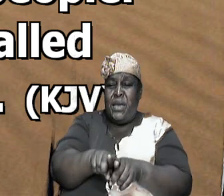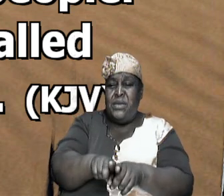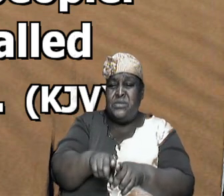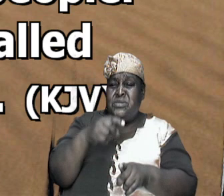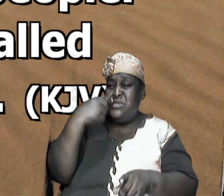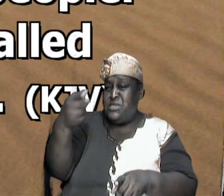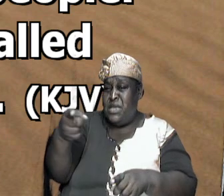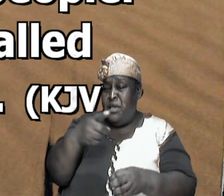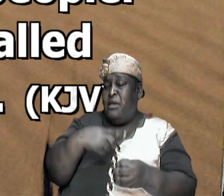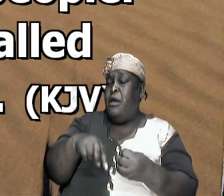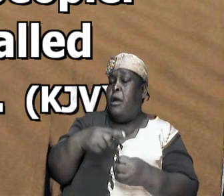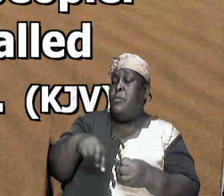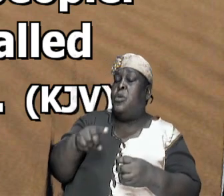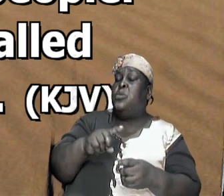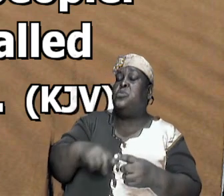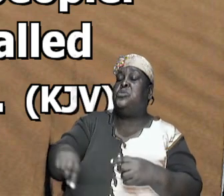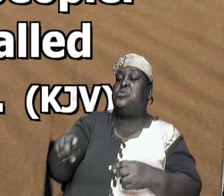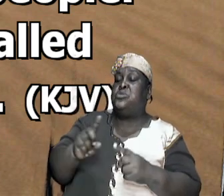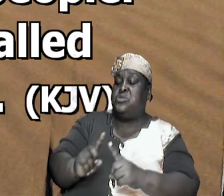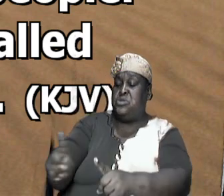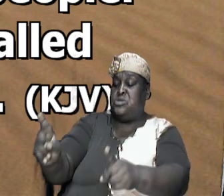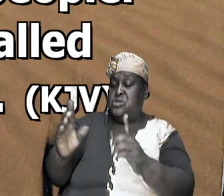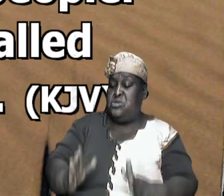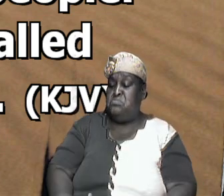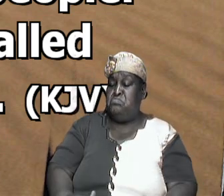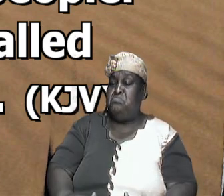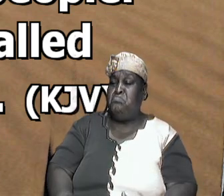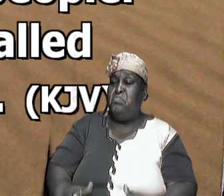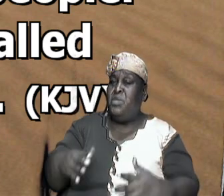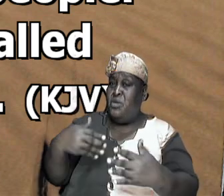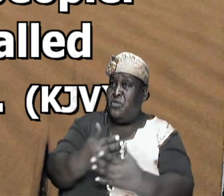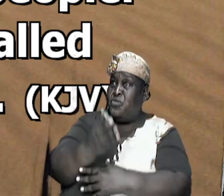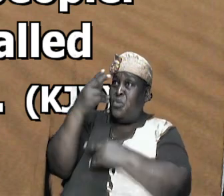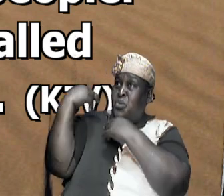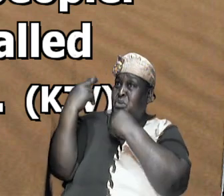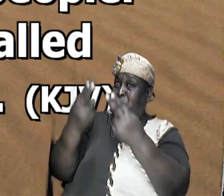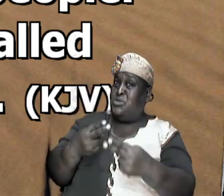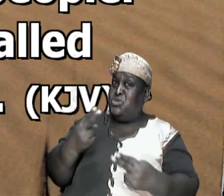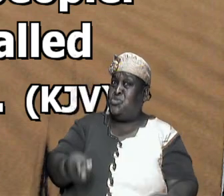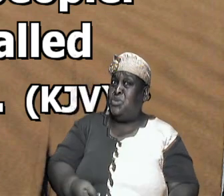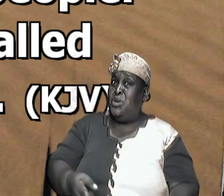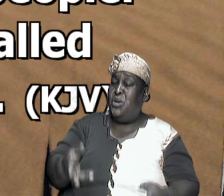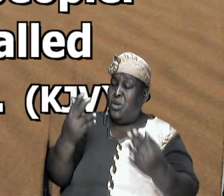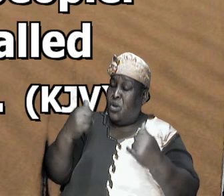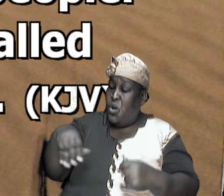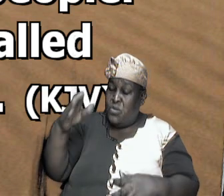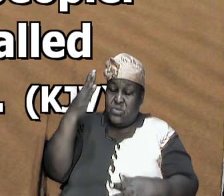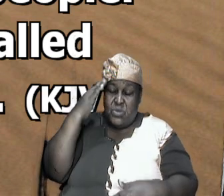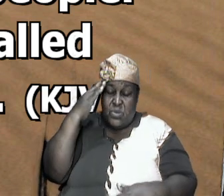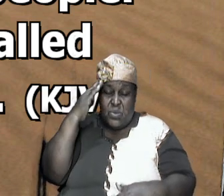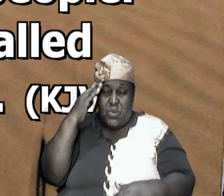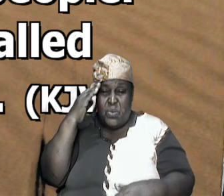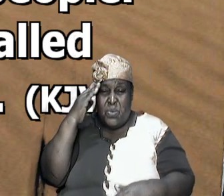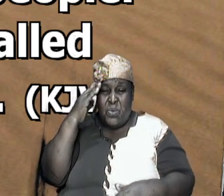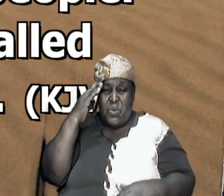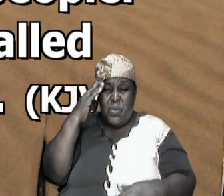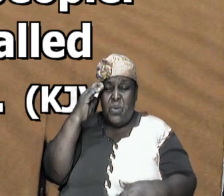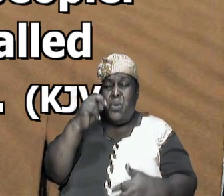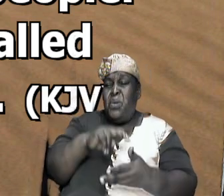the disciples. Right? Throughout history, we have now come to know, the term has now come to